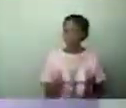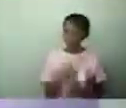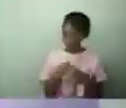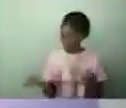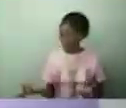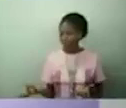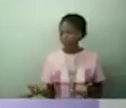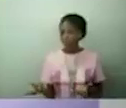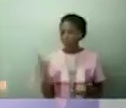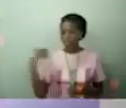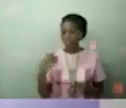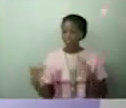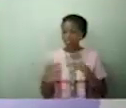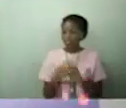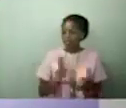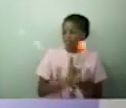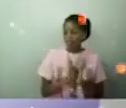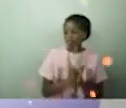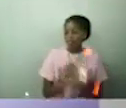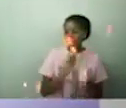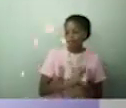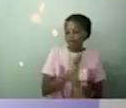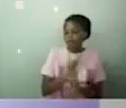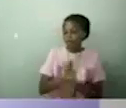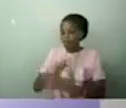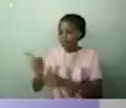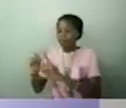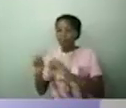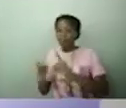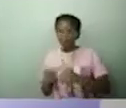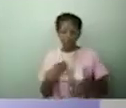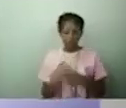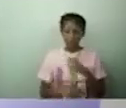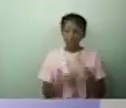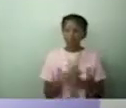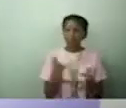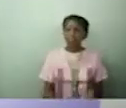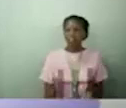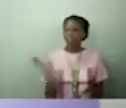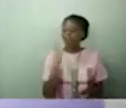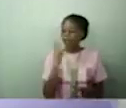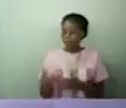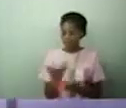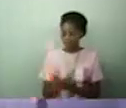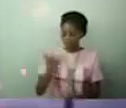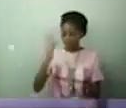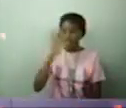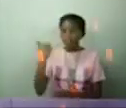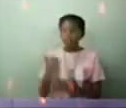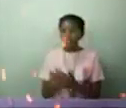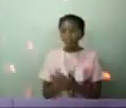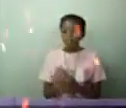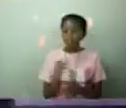And she is into a lot of business transactions with the nations of the world. Many, many of the world's rich people she deals with.